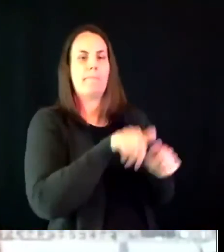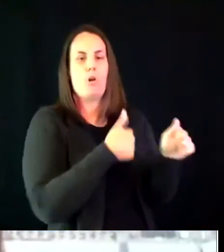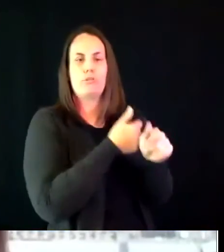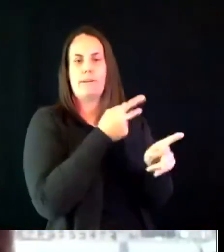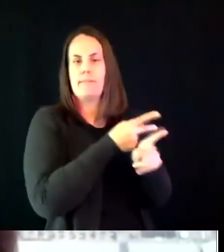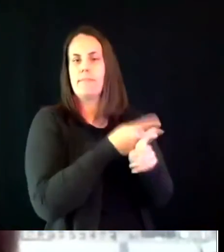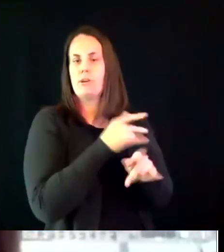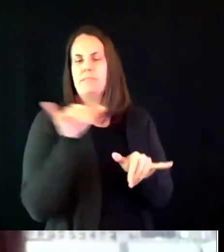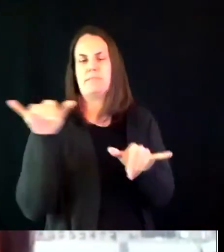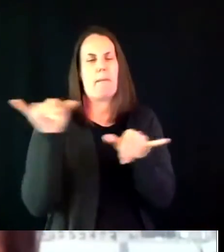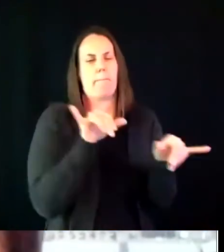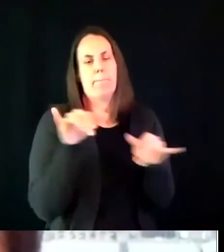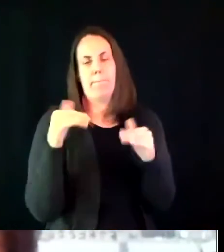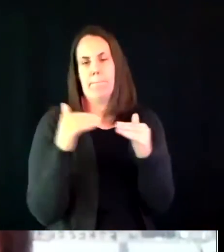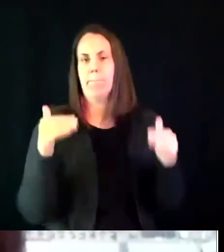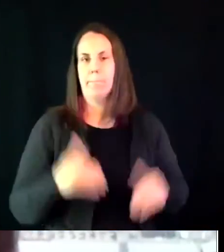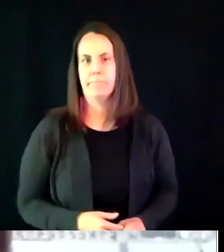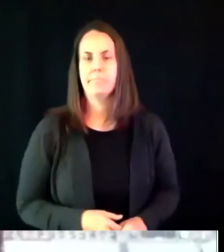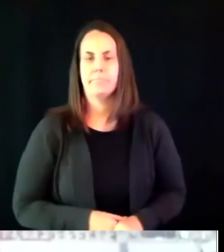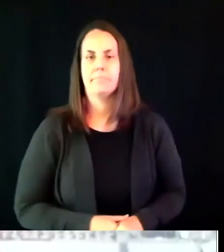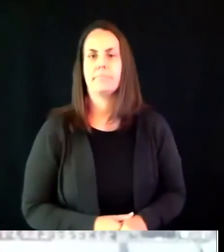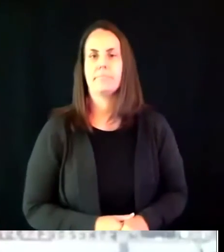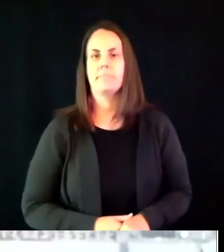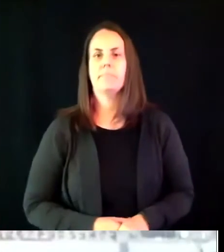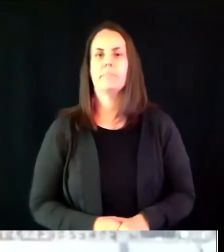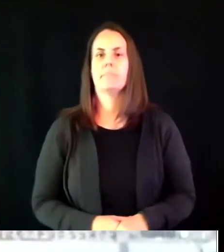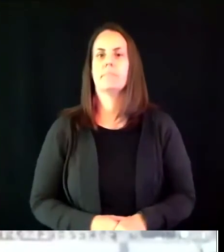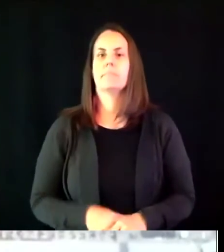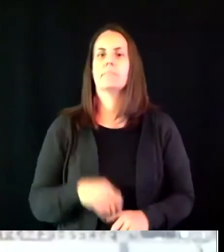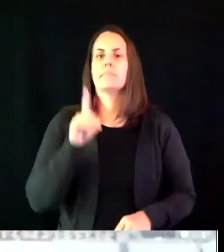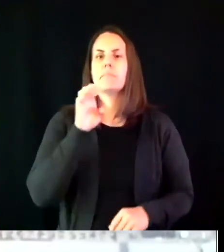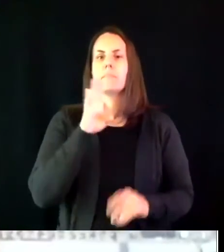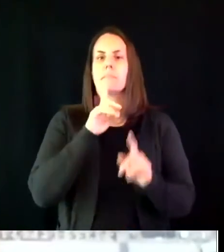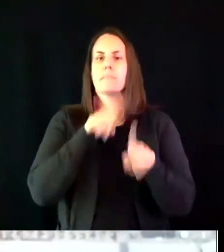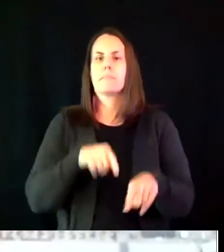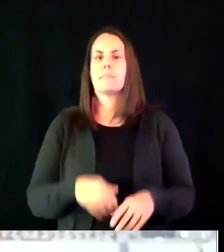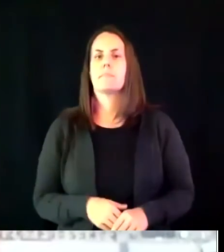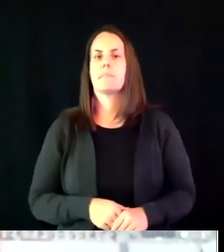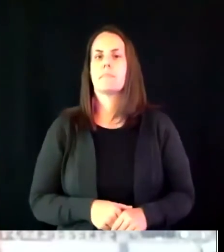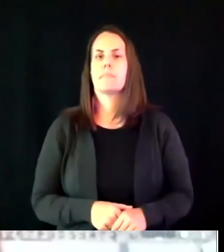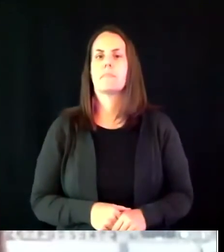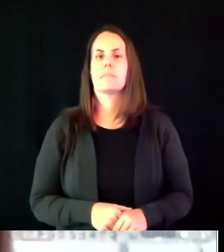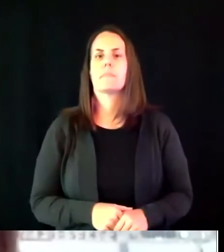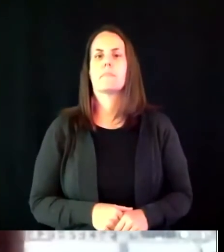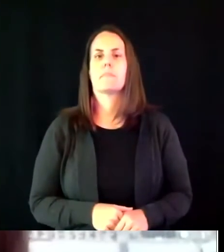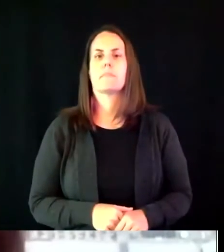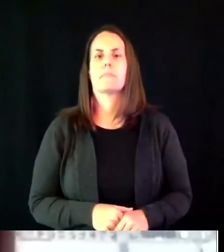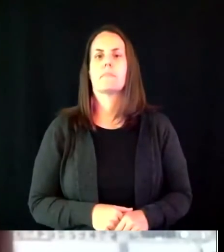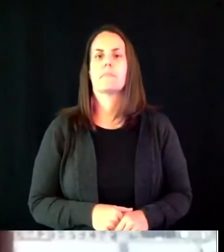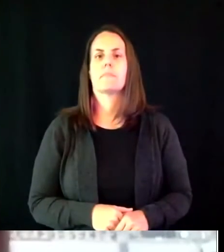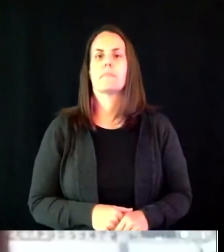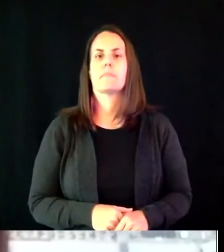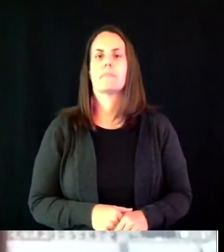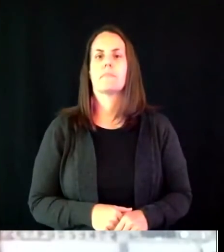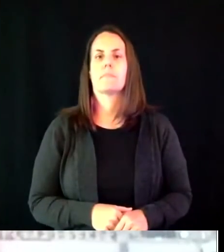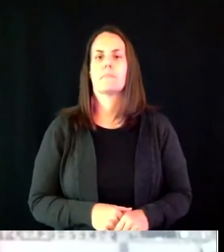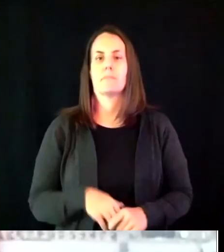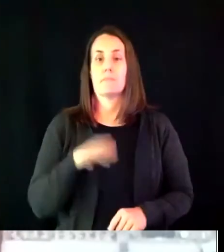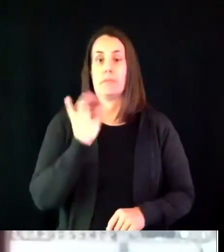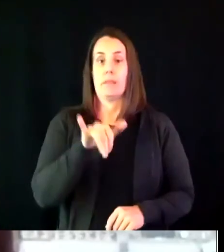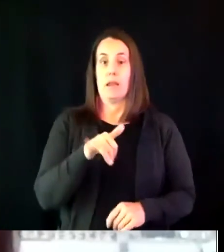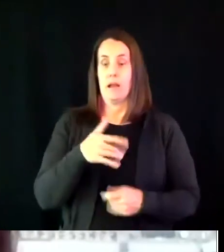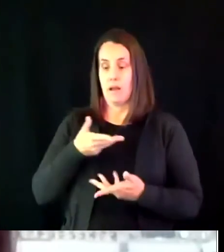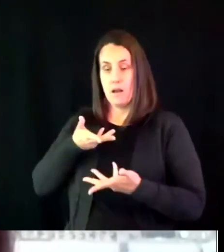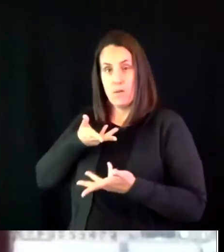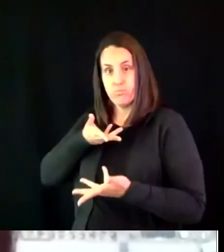talk to the patient about a potential transfer. We have a flyer that we have put together, a brochure for that patient.